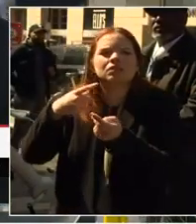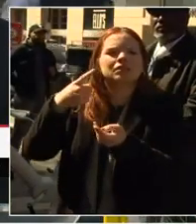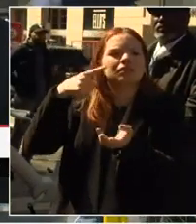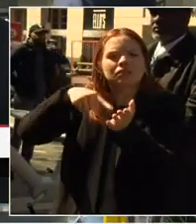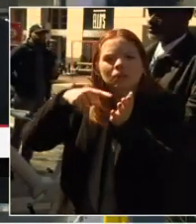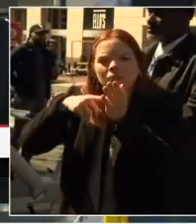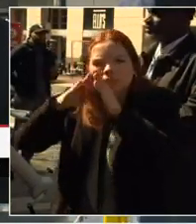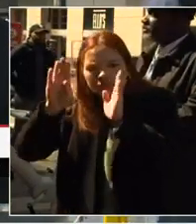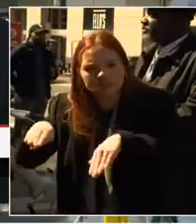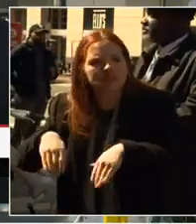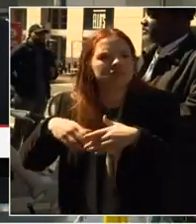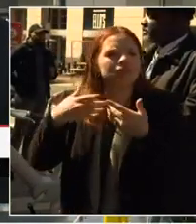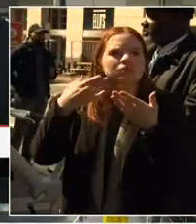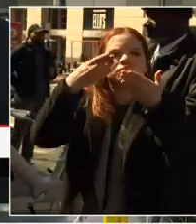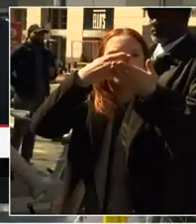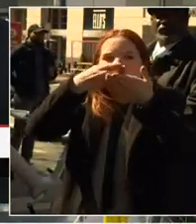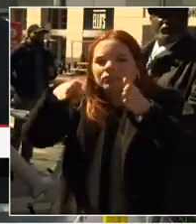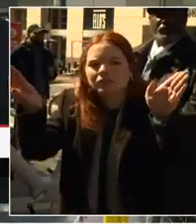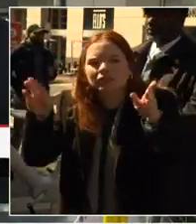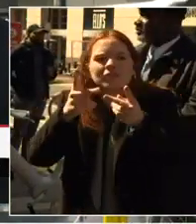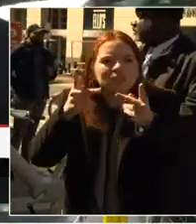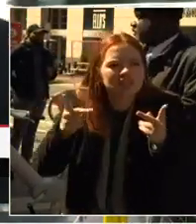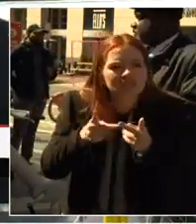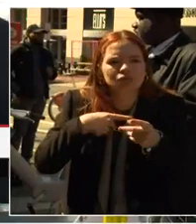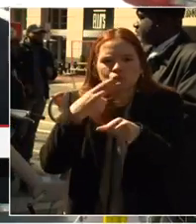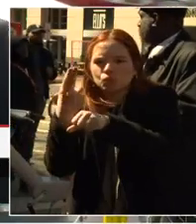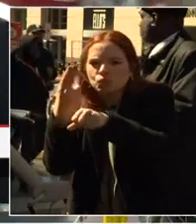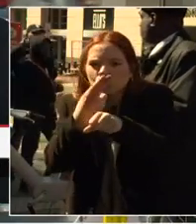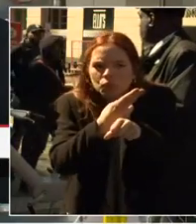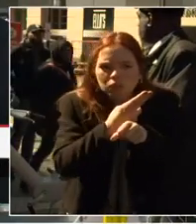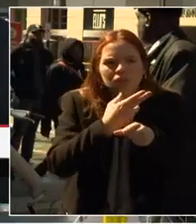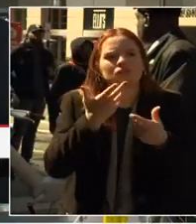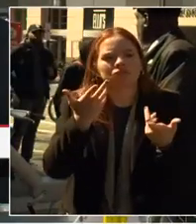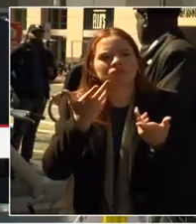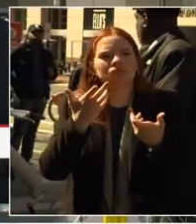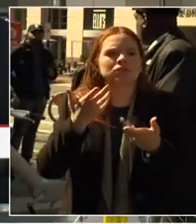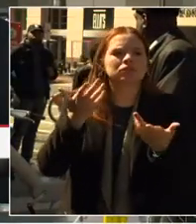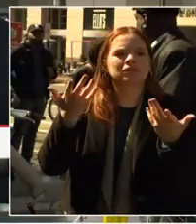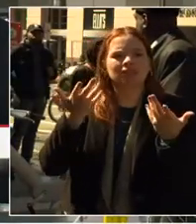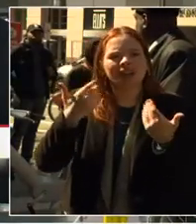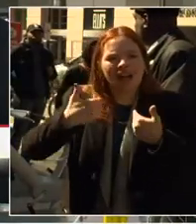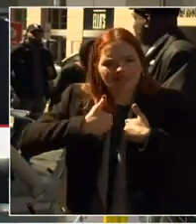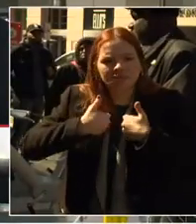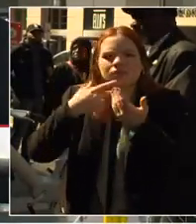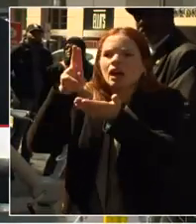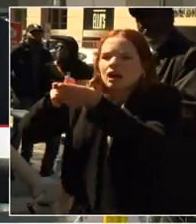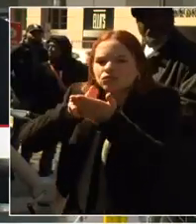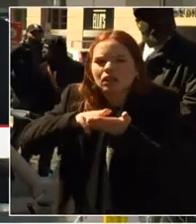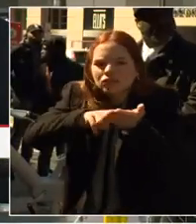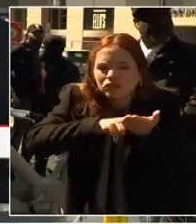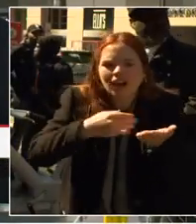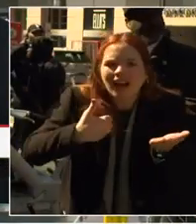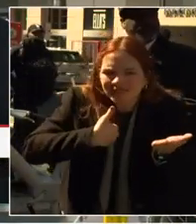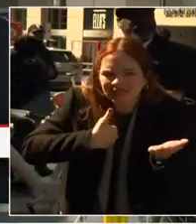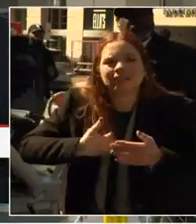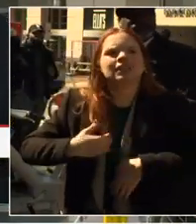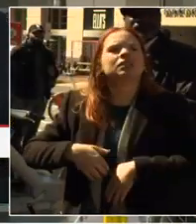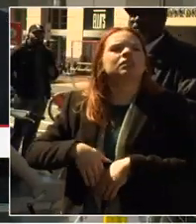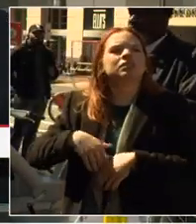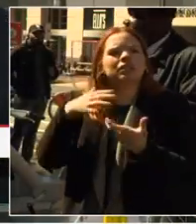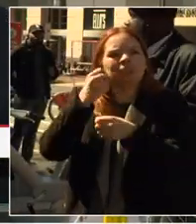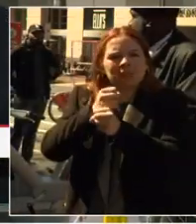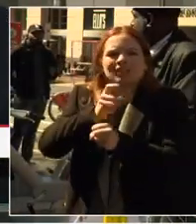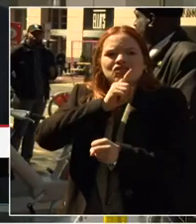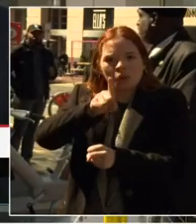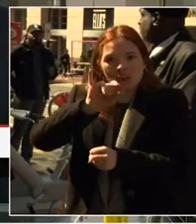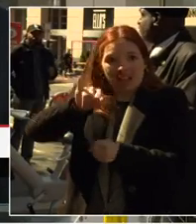public space is being used. We're having a lot of, we enter into contracts. And what I want to be perfectly clear about is that that is not the scope